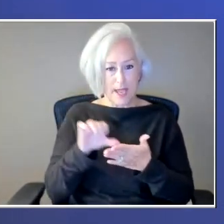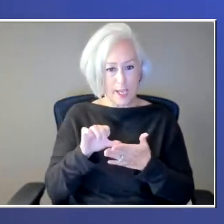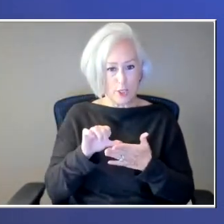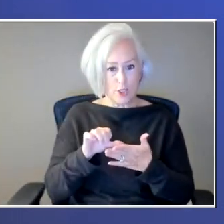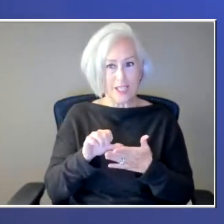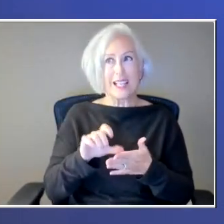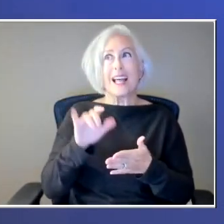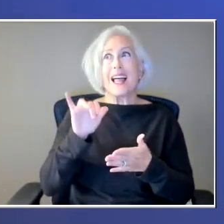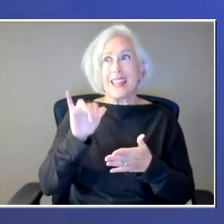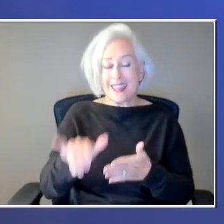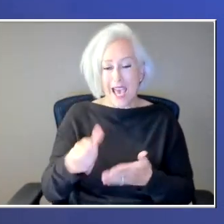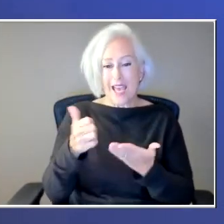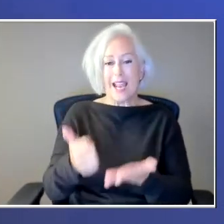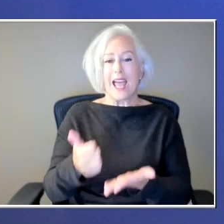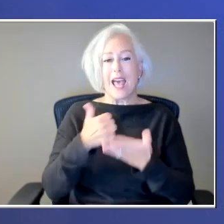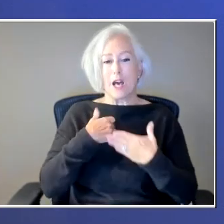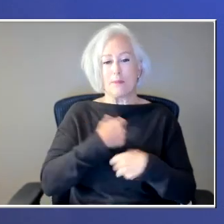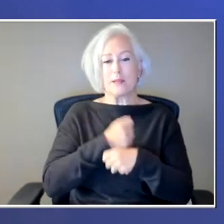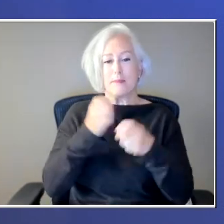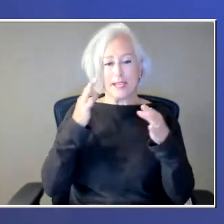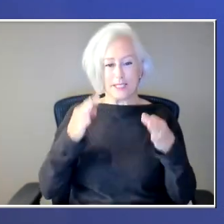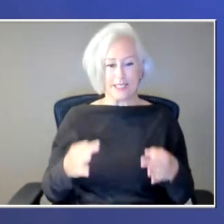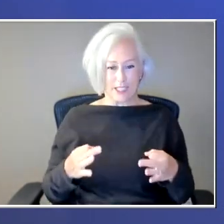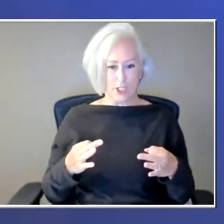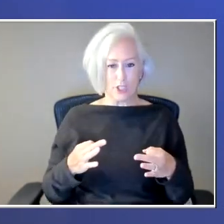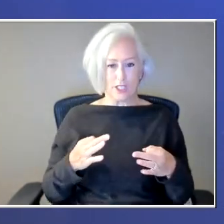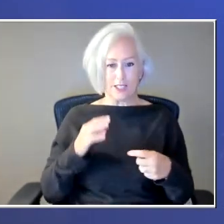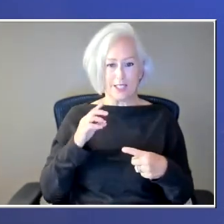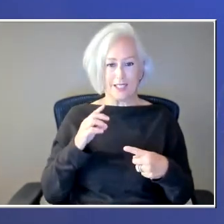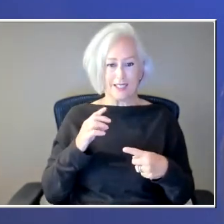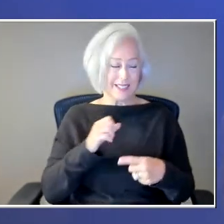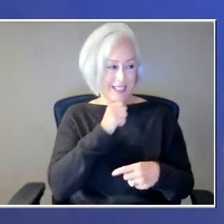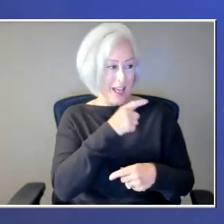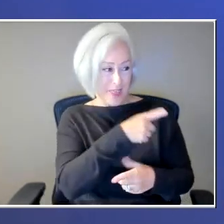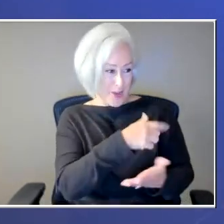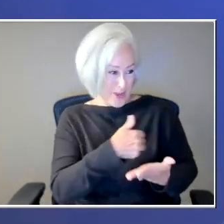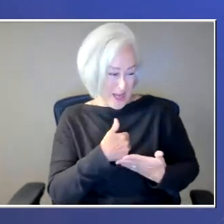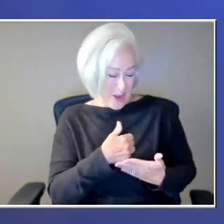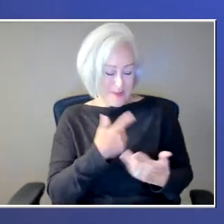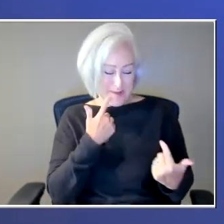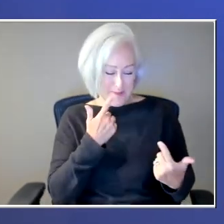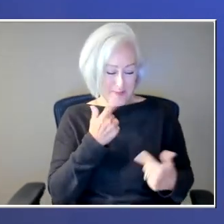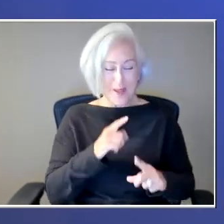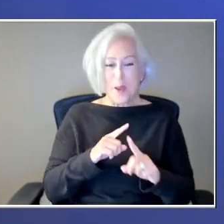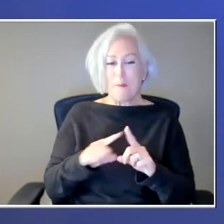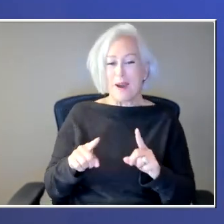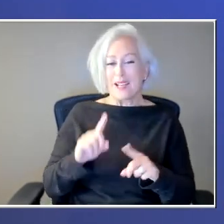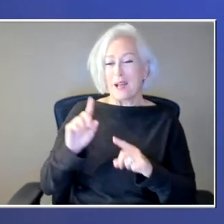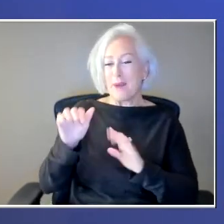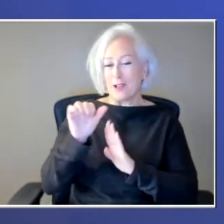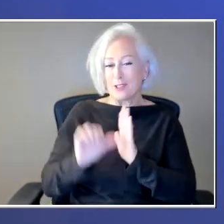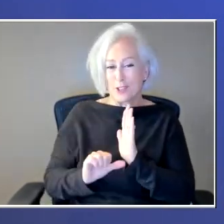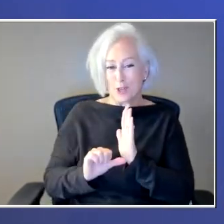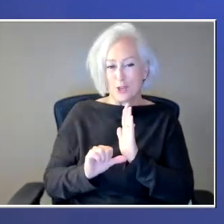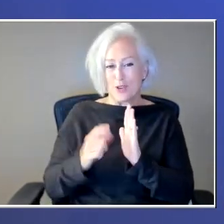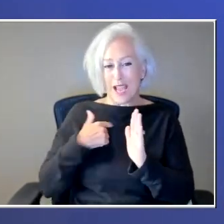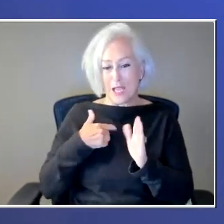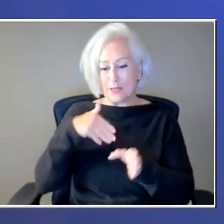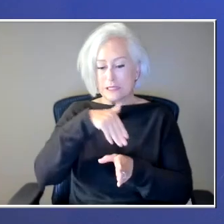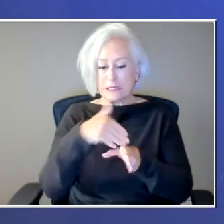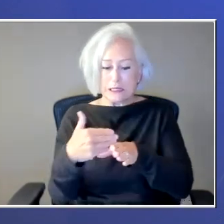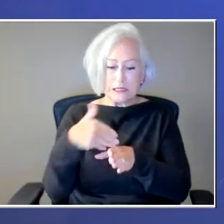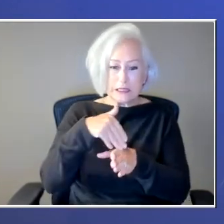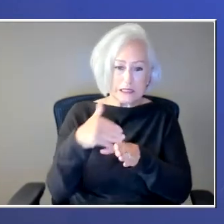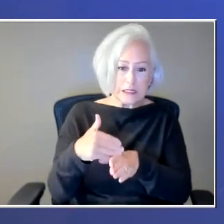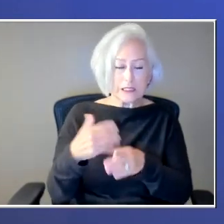me kind of make the decision on, not that you didn't about my surgery, but I was really torn between taking